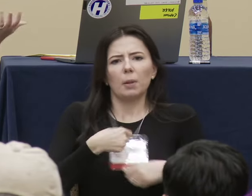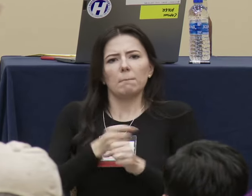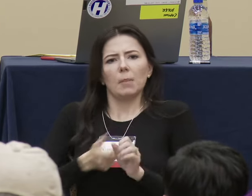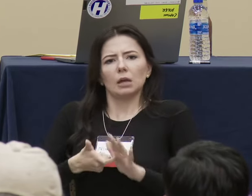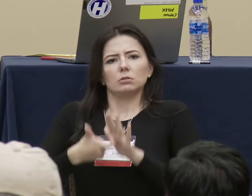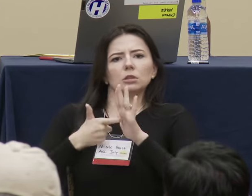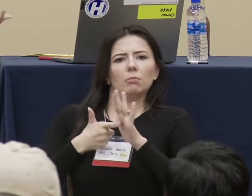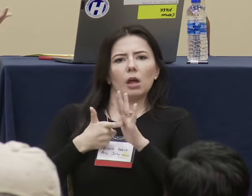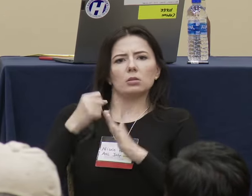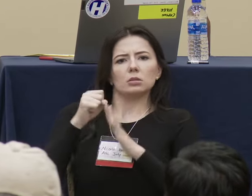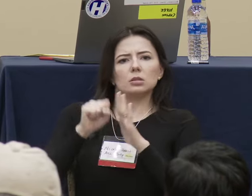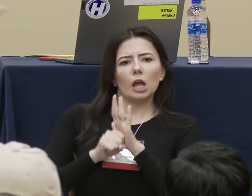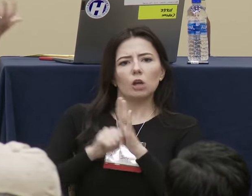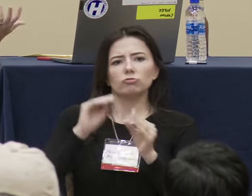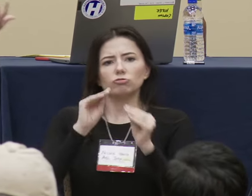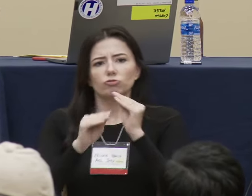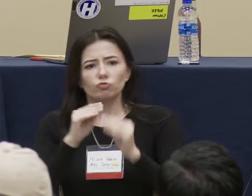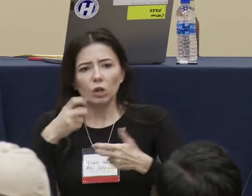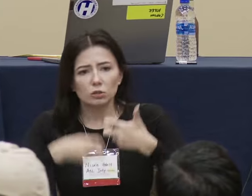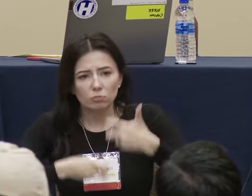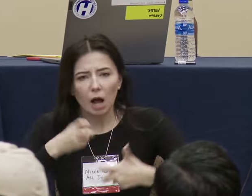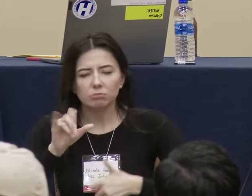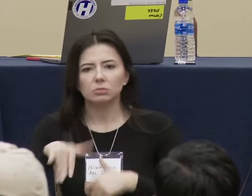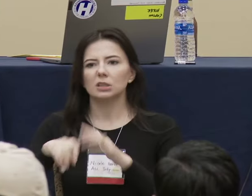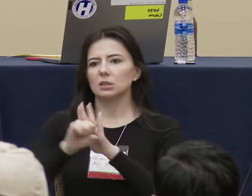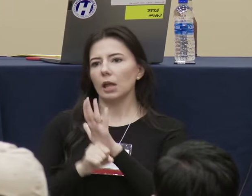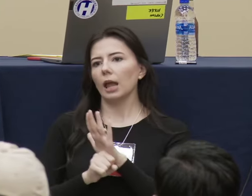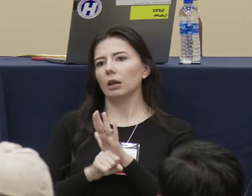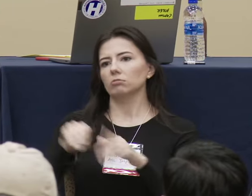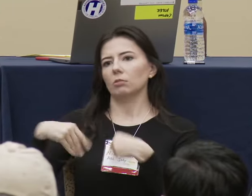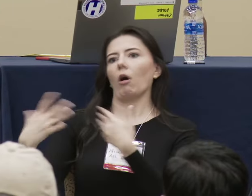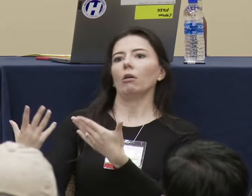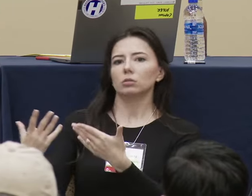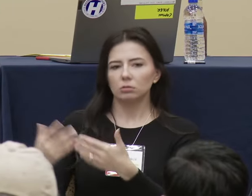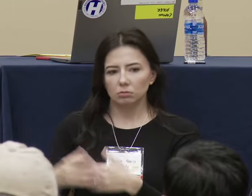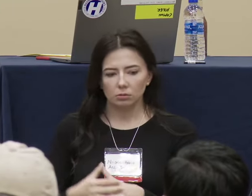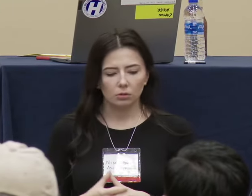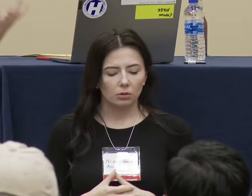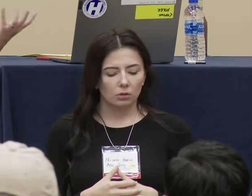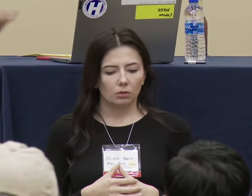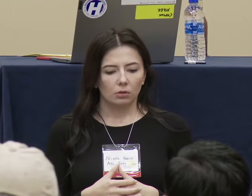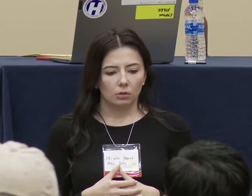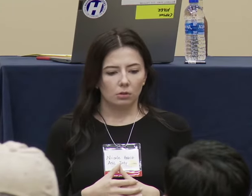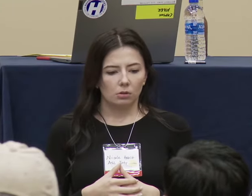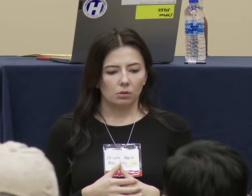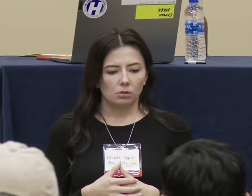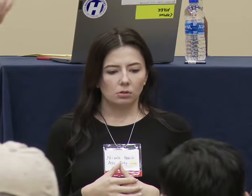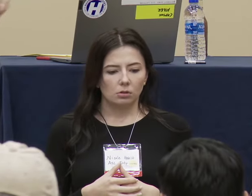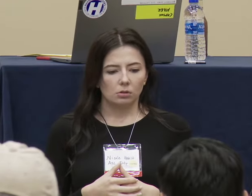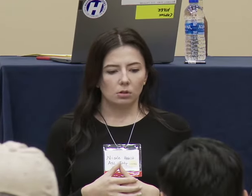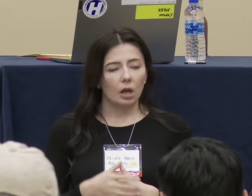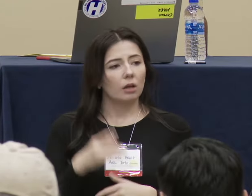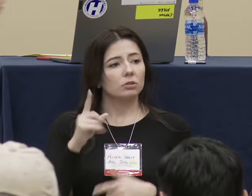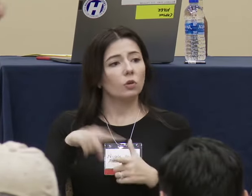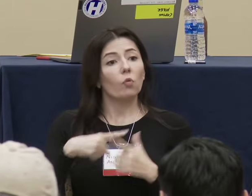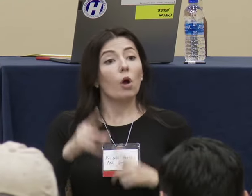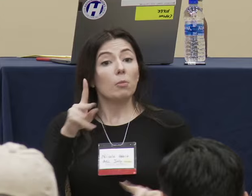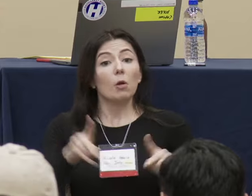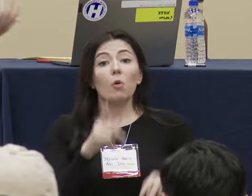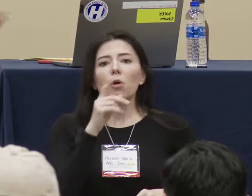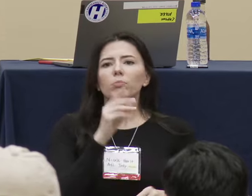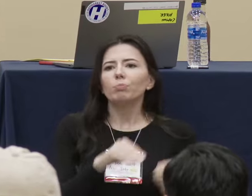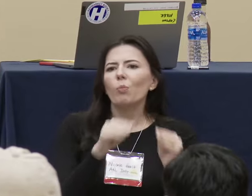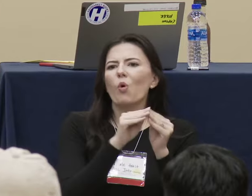the state to fix problems that the state made. And then to people who are more kind of abolitionist